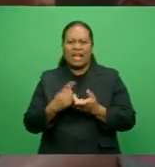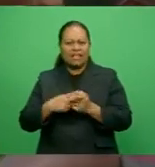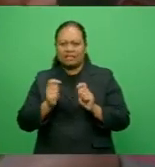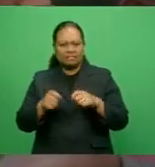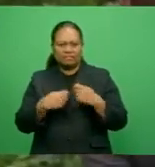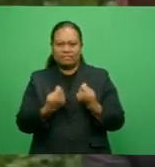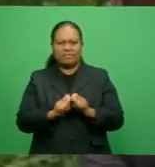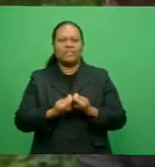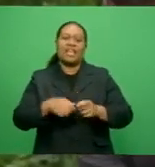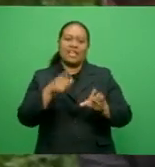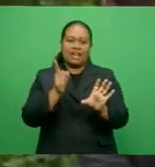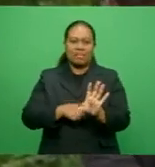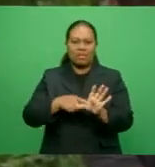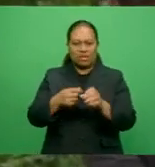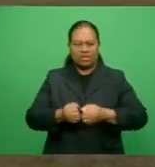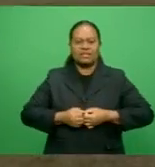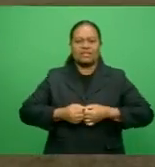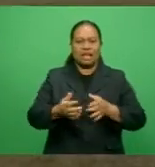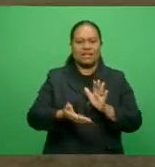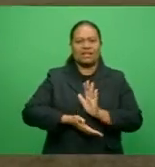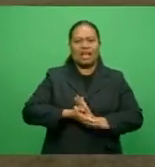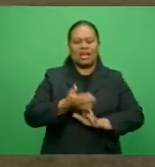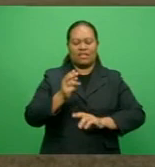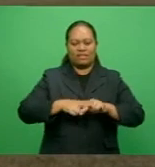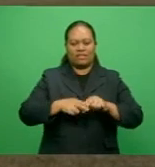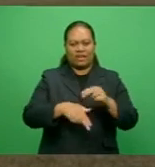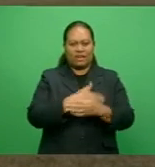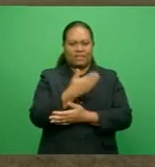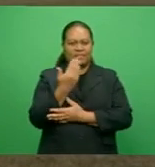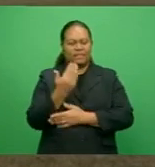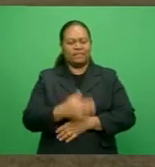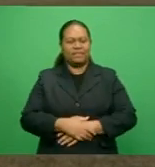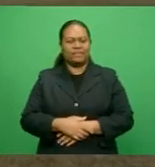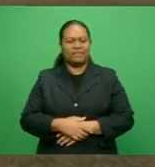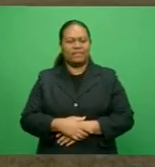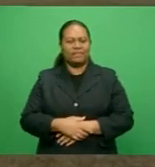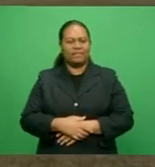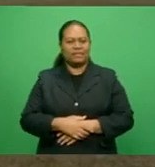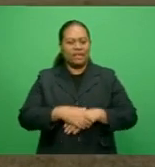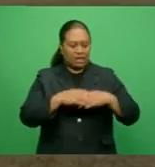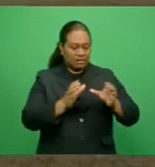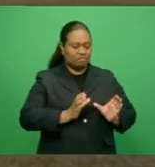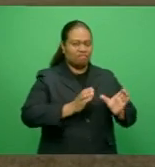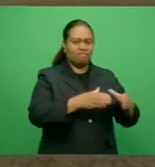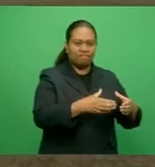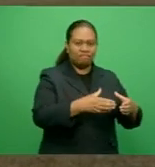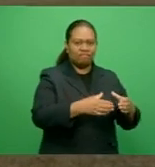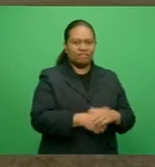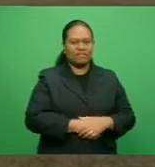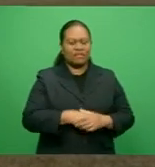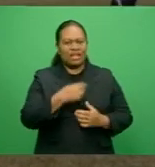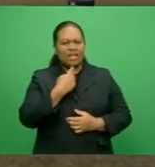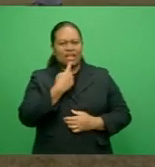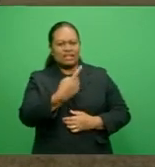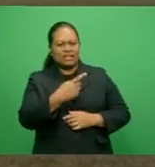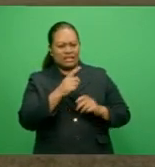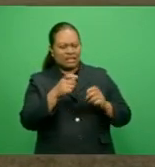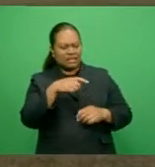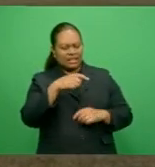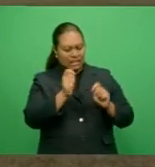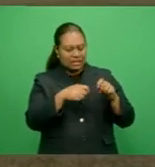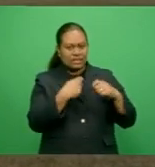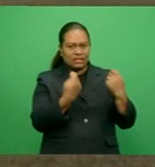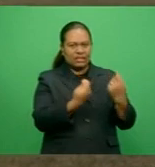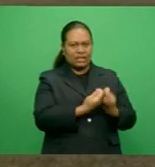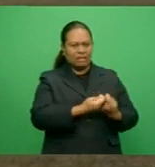out to start on a high this Friday. I think it's one of, we can say, pool of death. And I